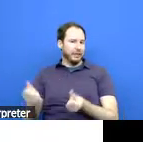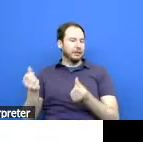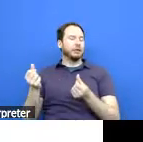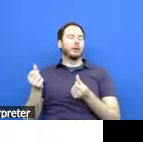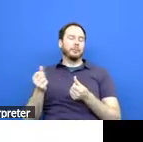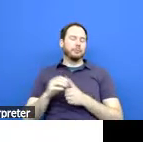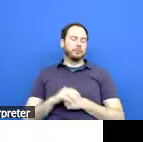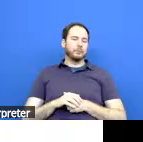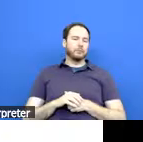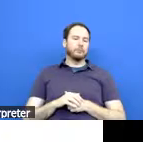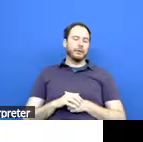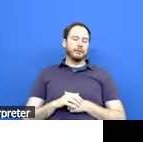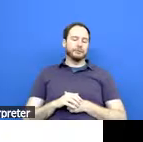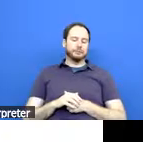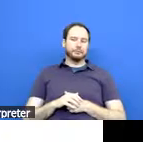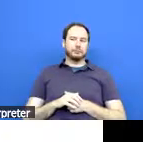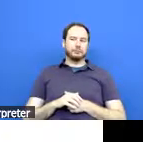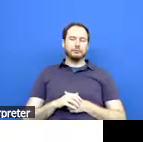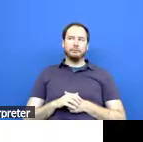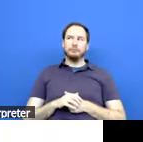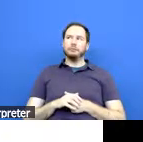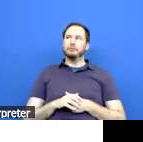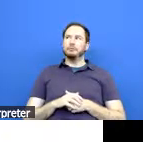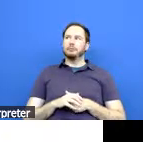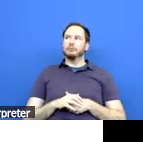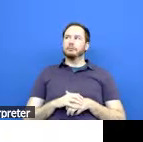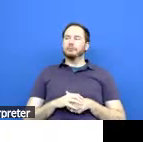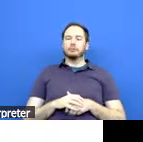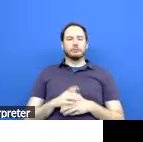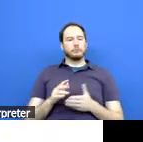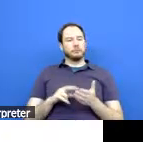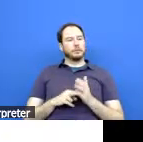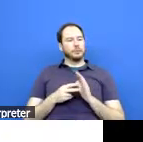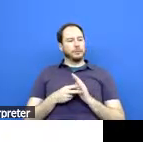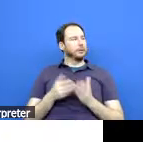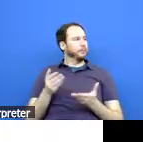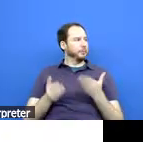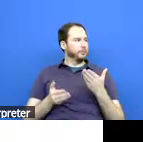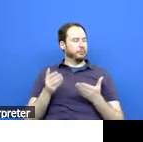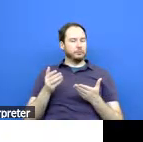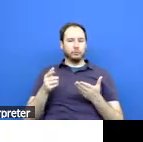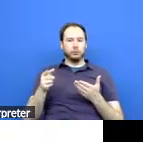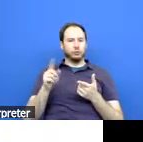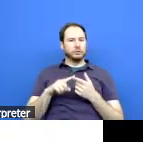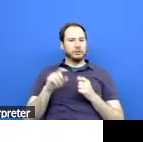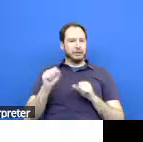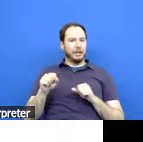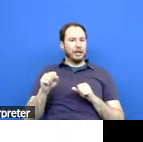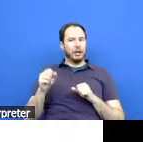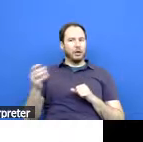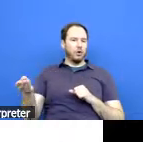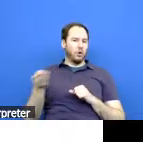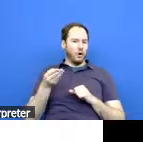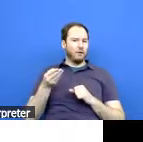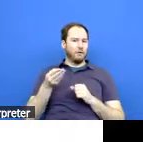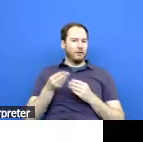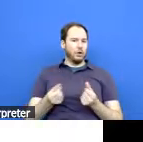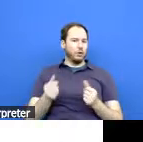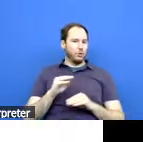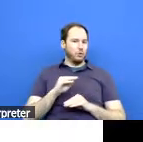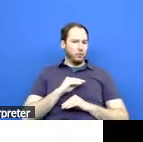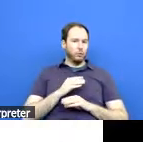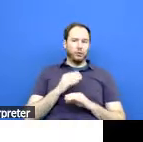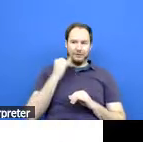up. Because again, that way there's a chance, they have a chance to offer some mitigation if